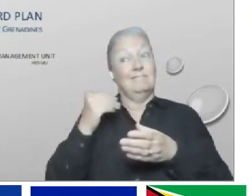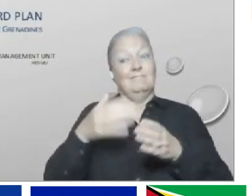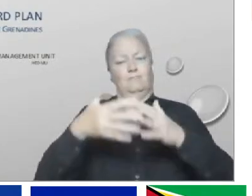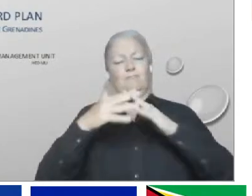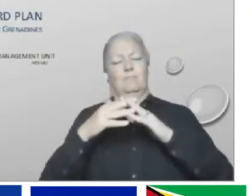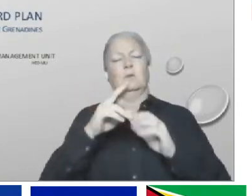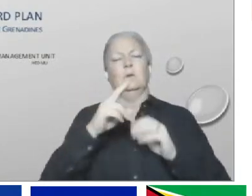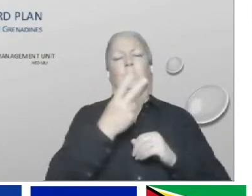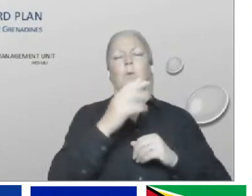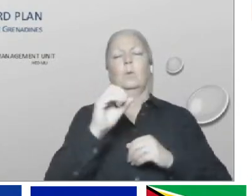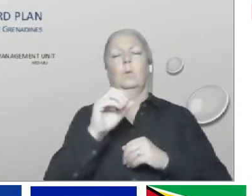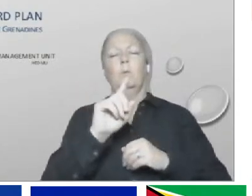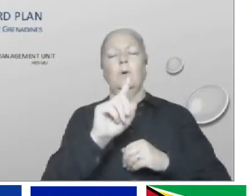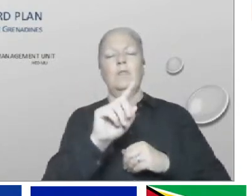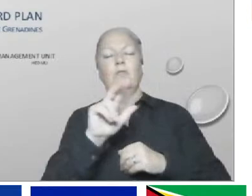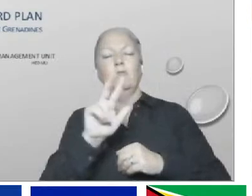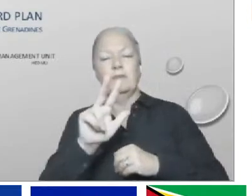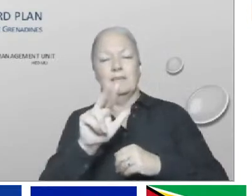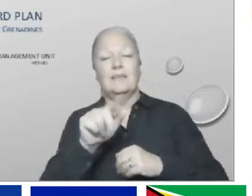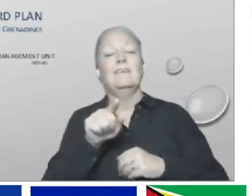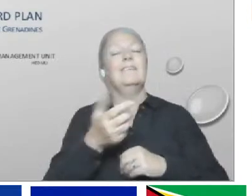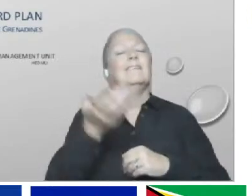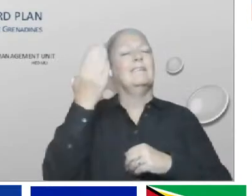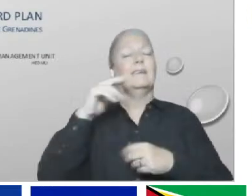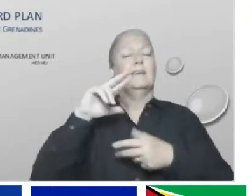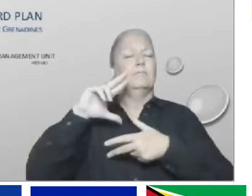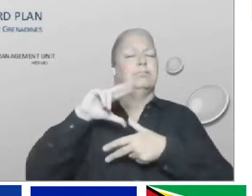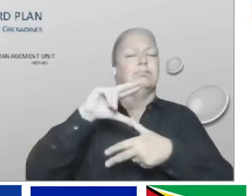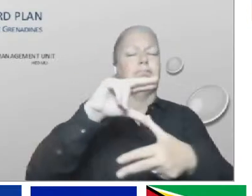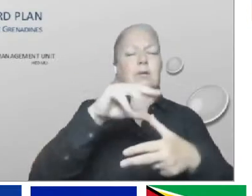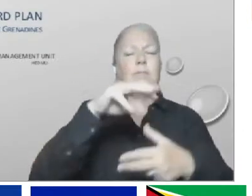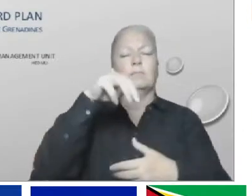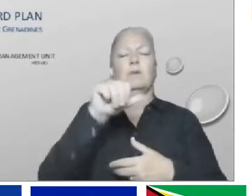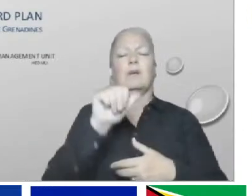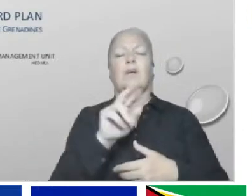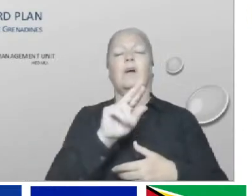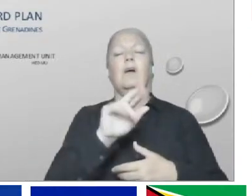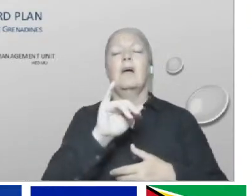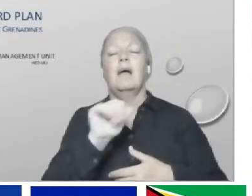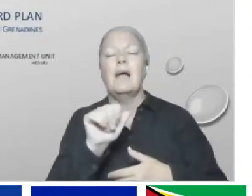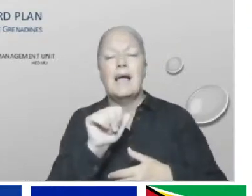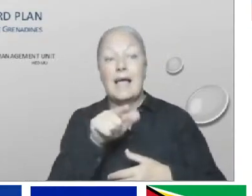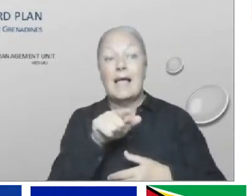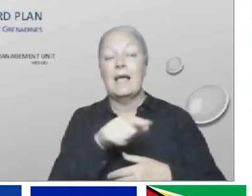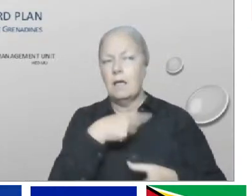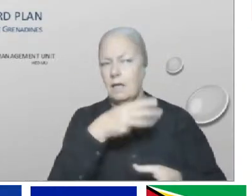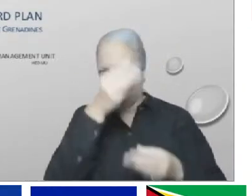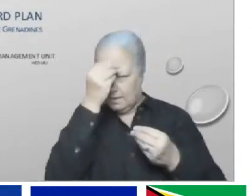on our efforts to create health-resistant health districts in our multi-island state. The National